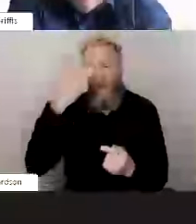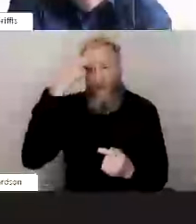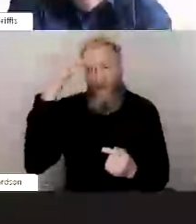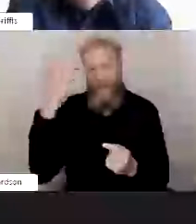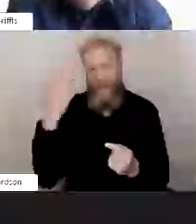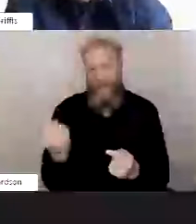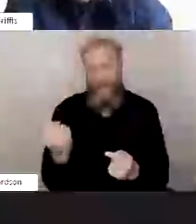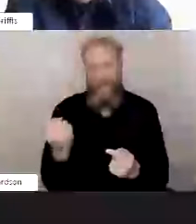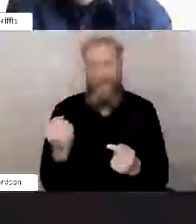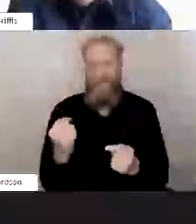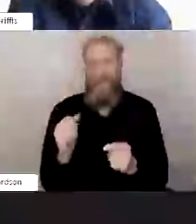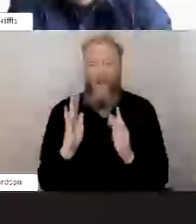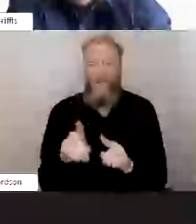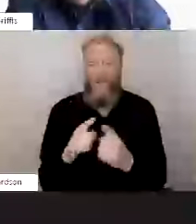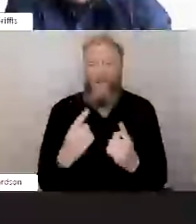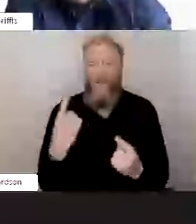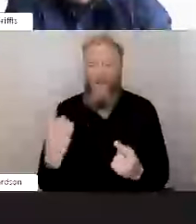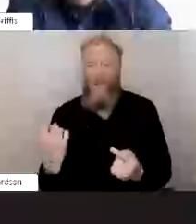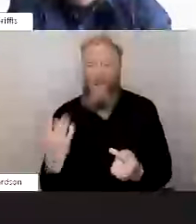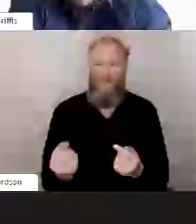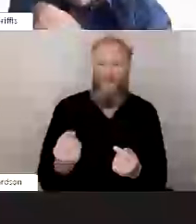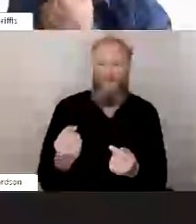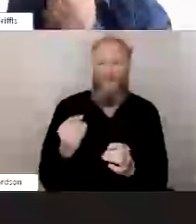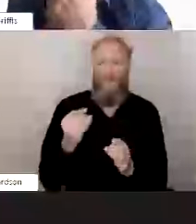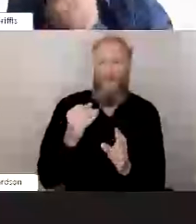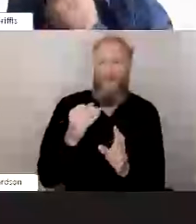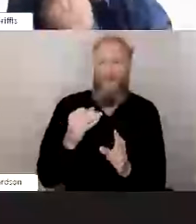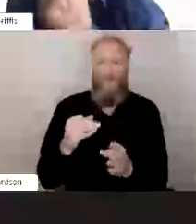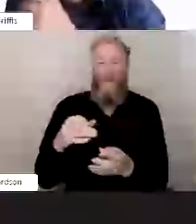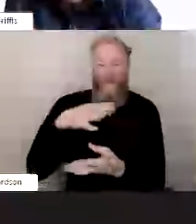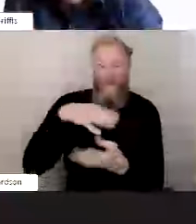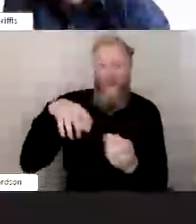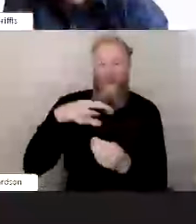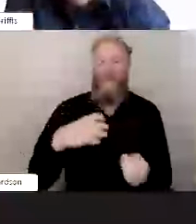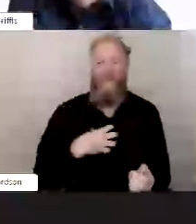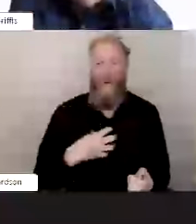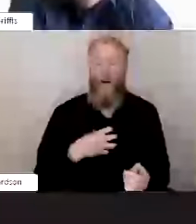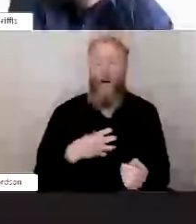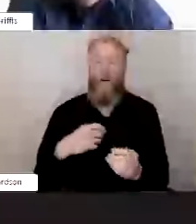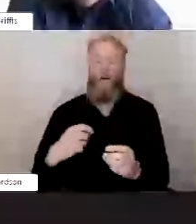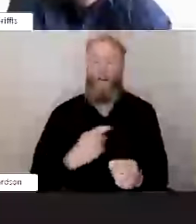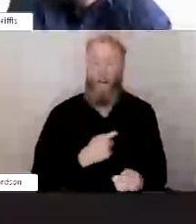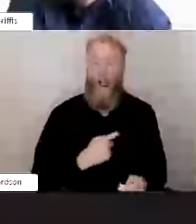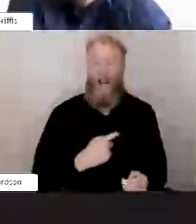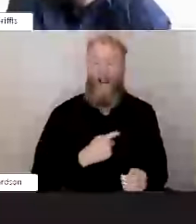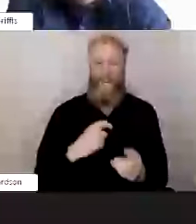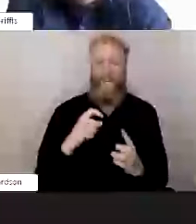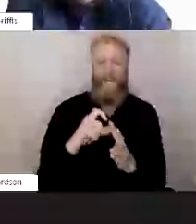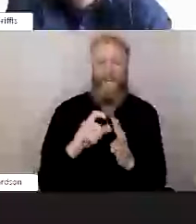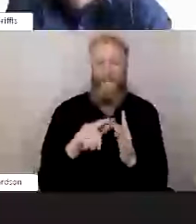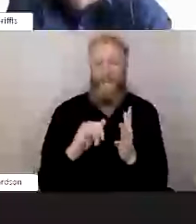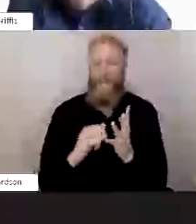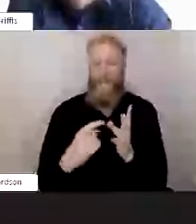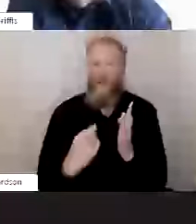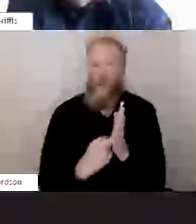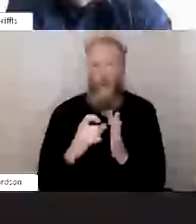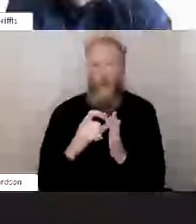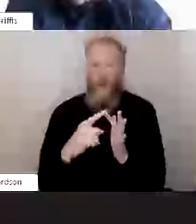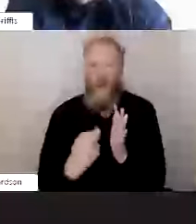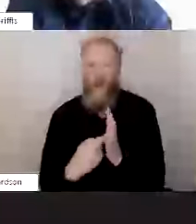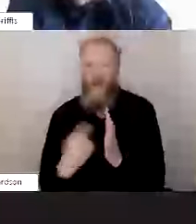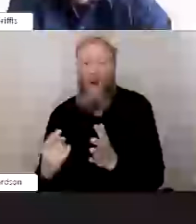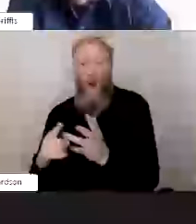lot of different ones from, social phobia to panic disorder to OCD or whatever it might be. I'm very lucky though, because I